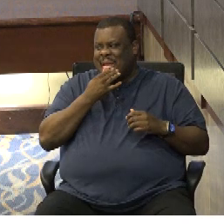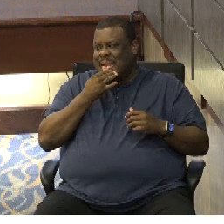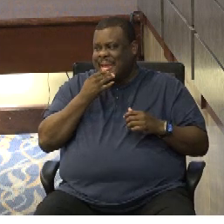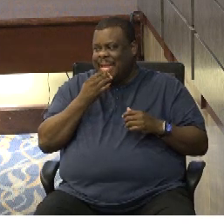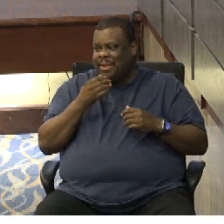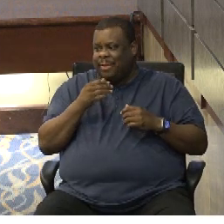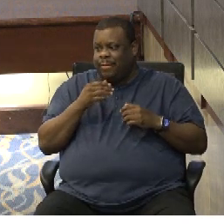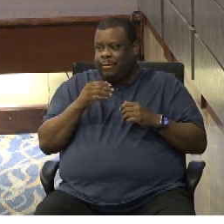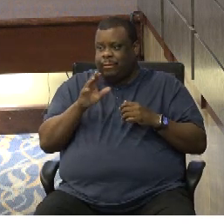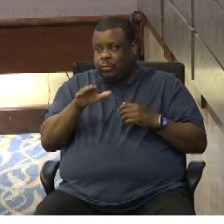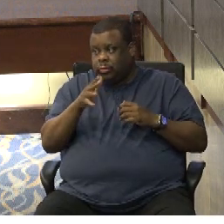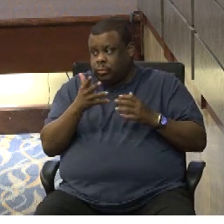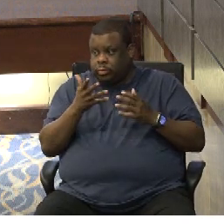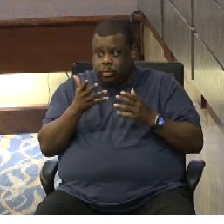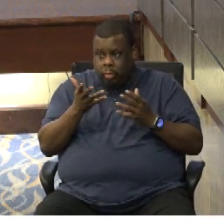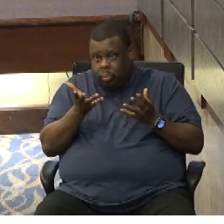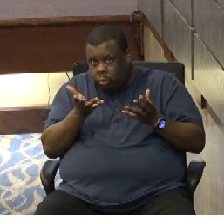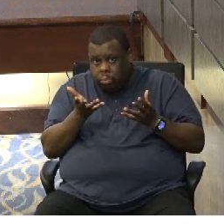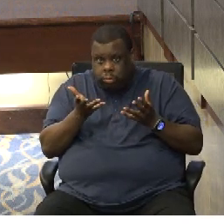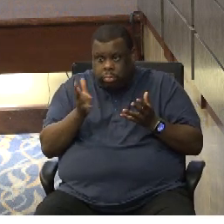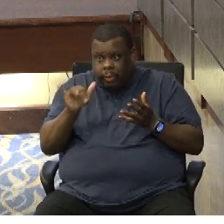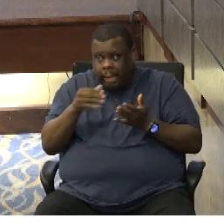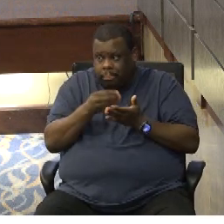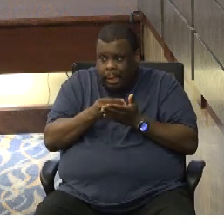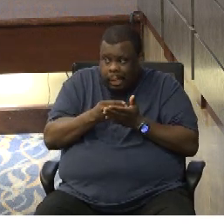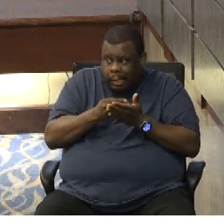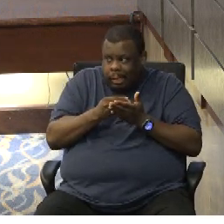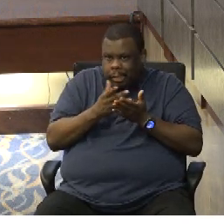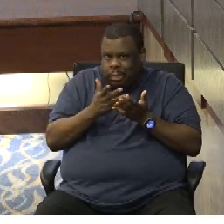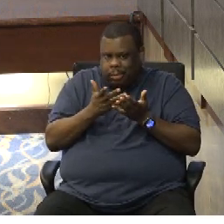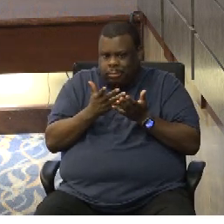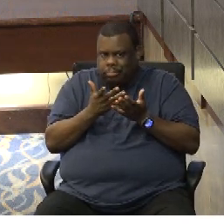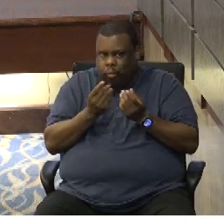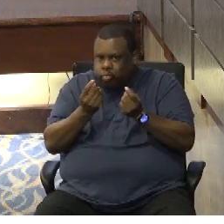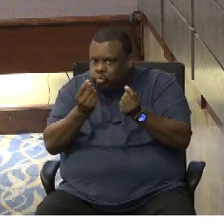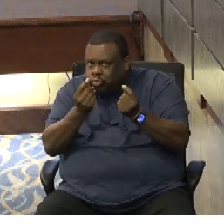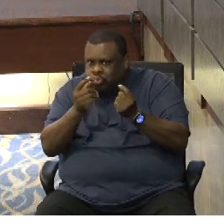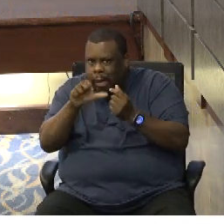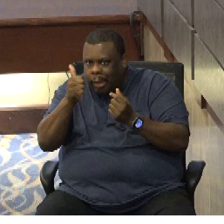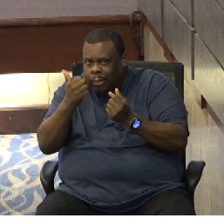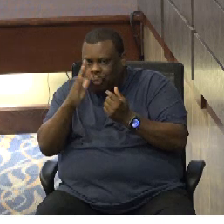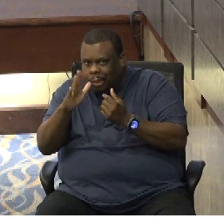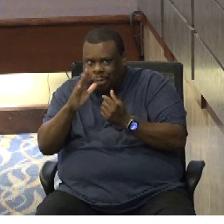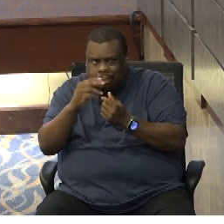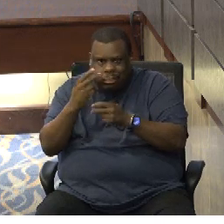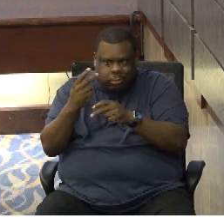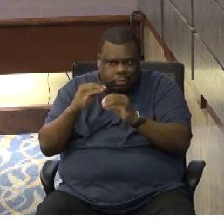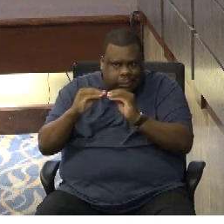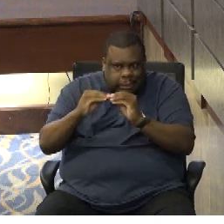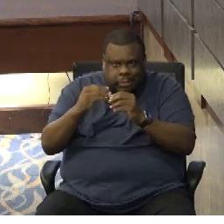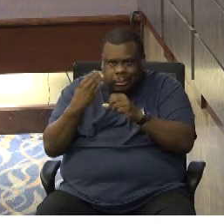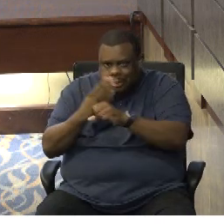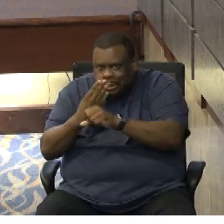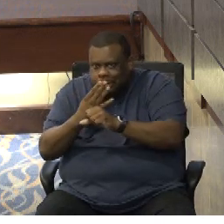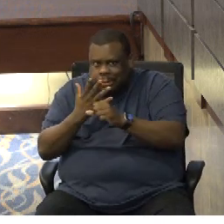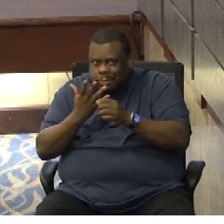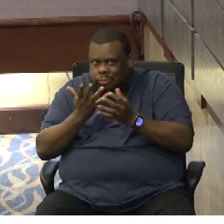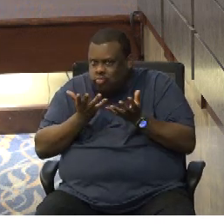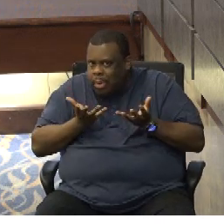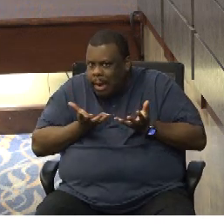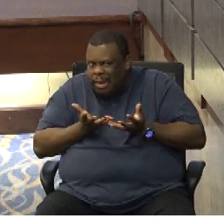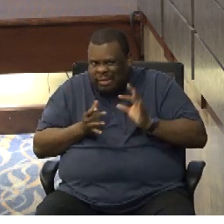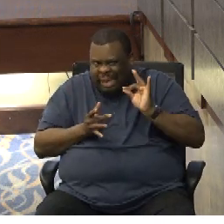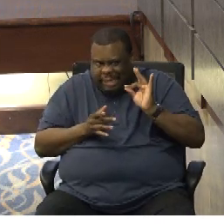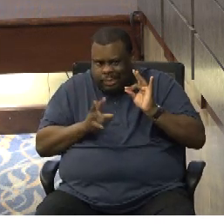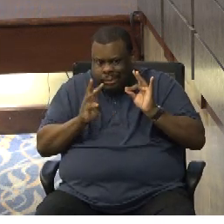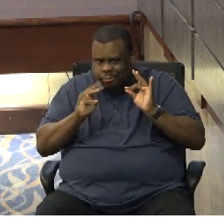make Shark Tank like pitches for that money, or is there like a strategic? Are we getting there with the presentation? Because I assume